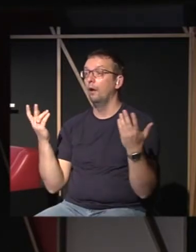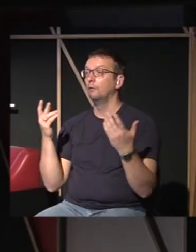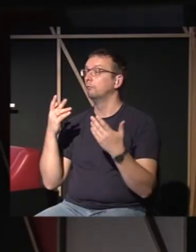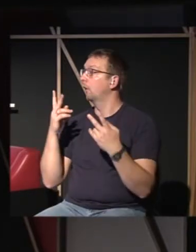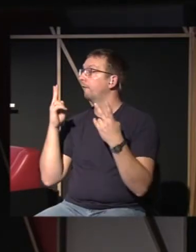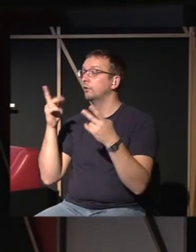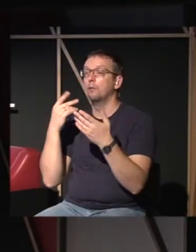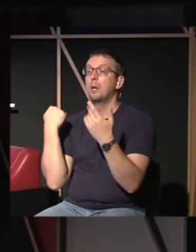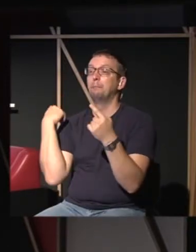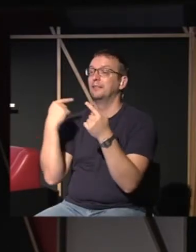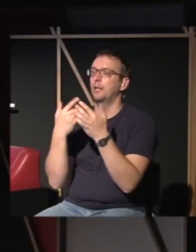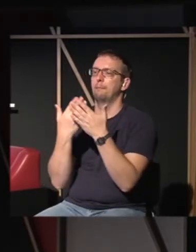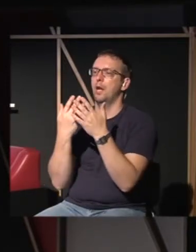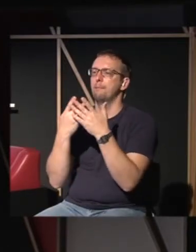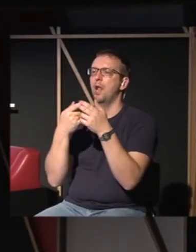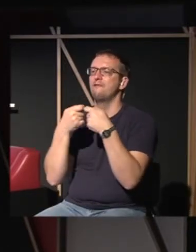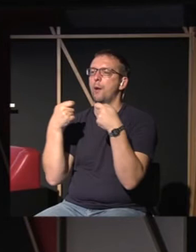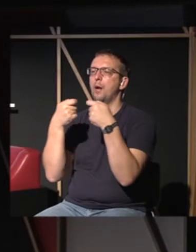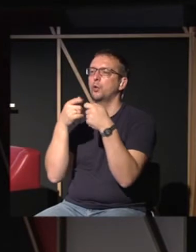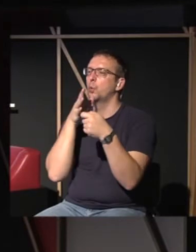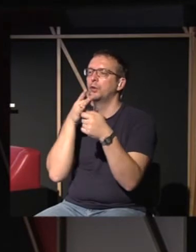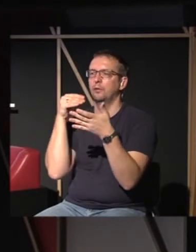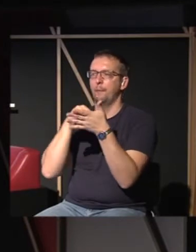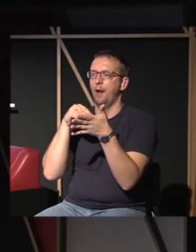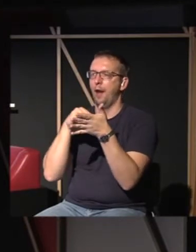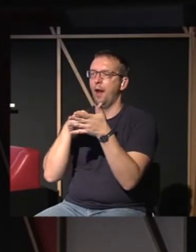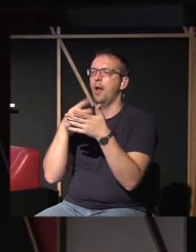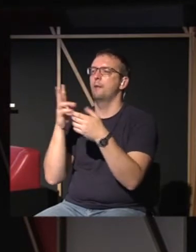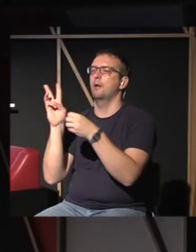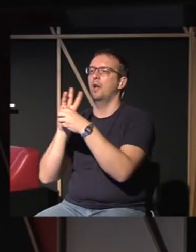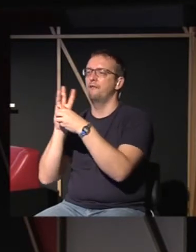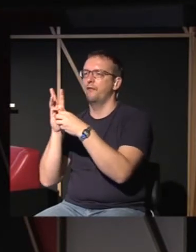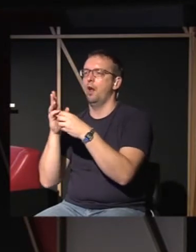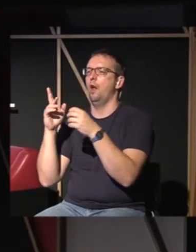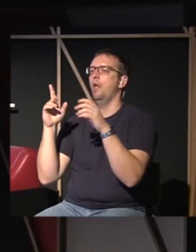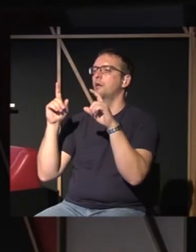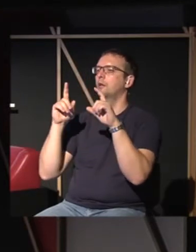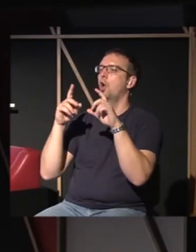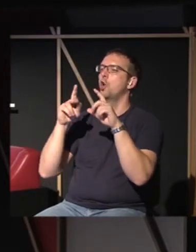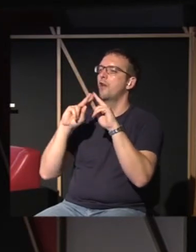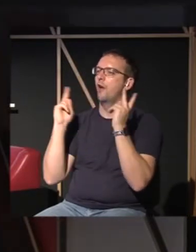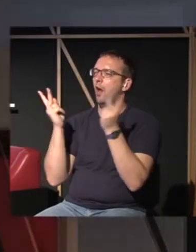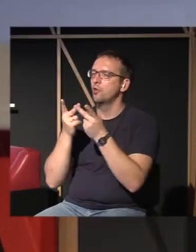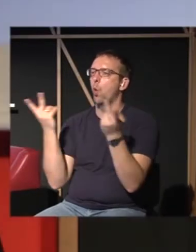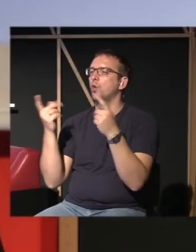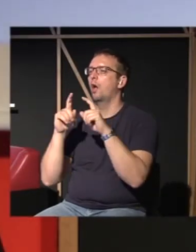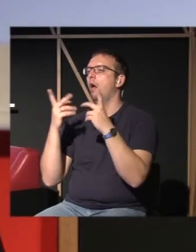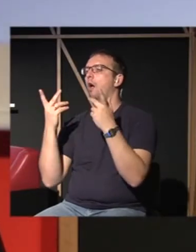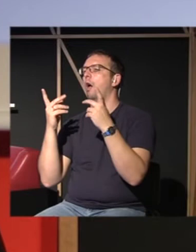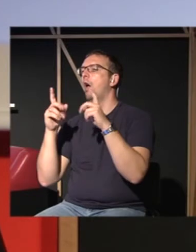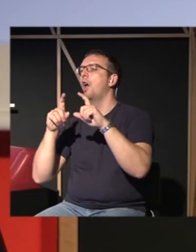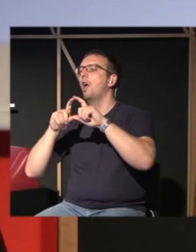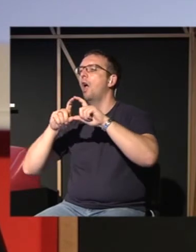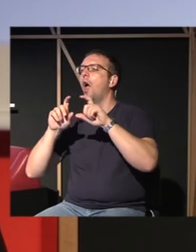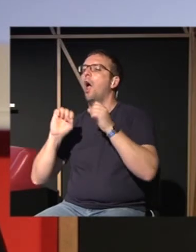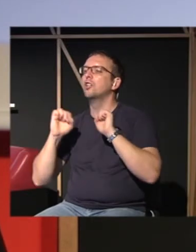Action before, why would you tell them they should get involved? I think it goes back to that awareness changes perception, and I think there's a